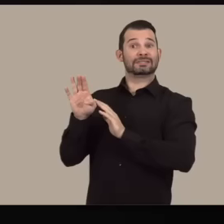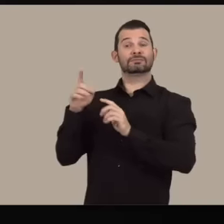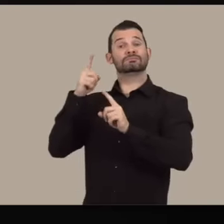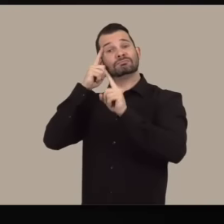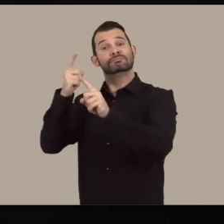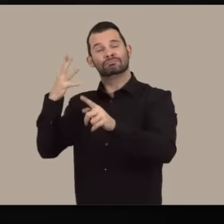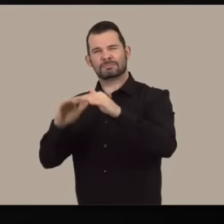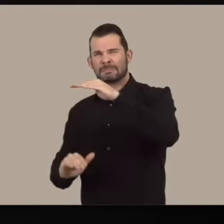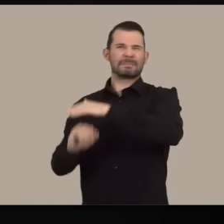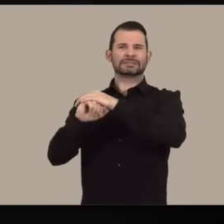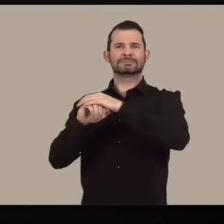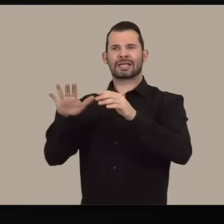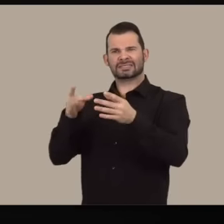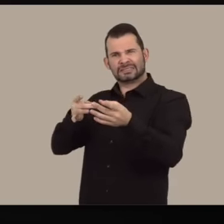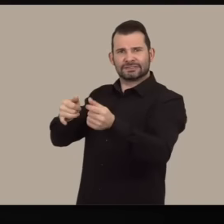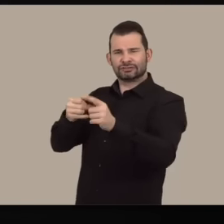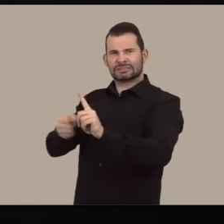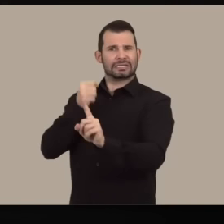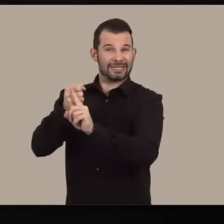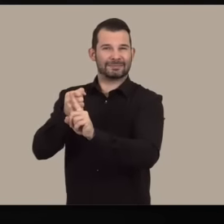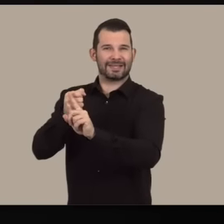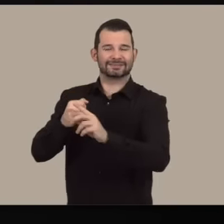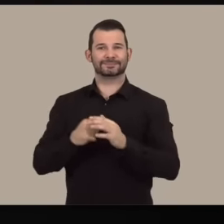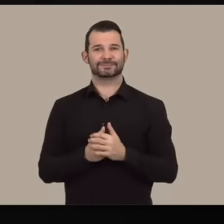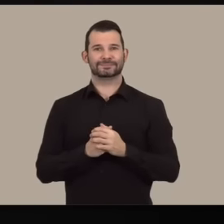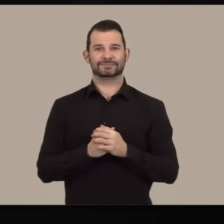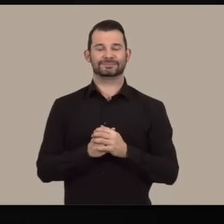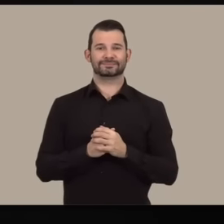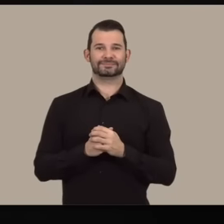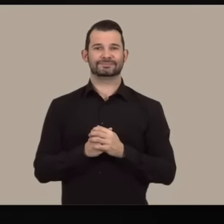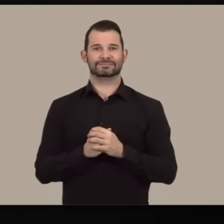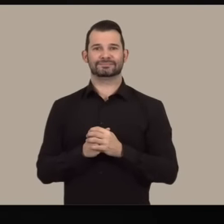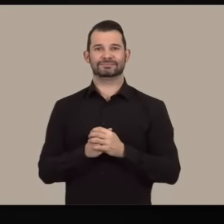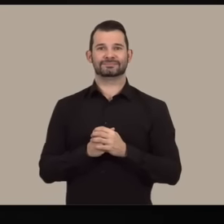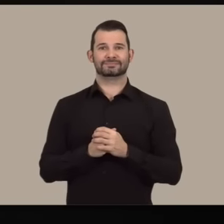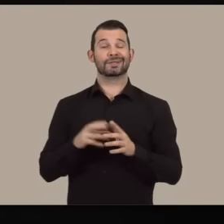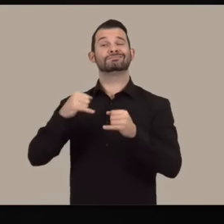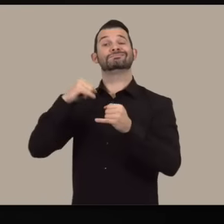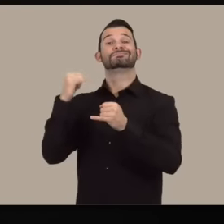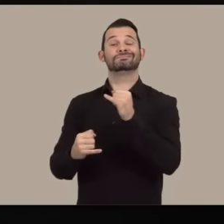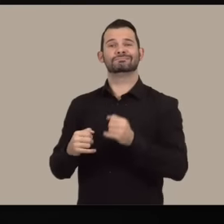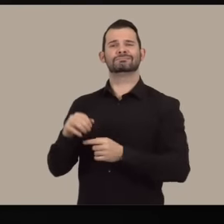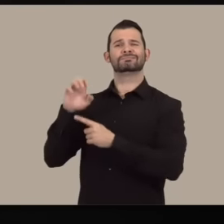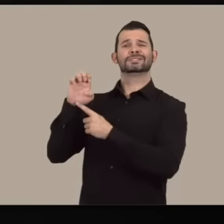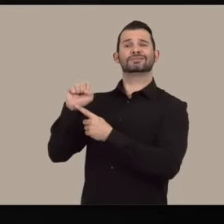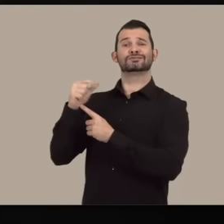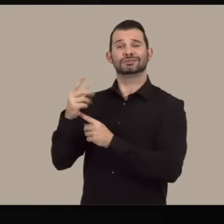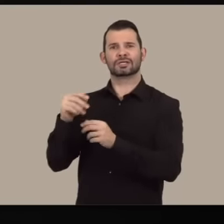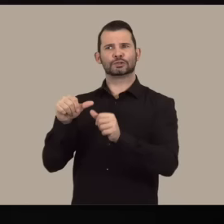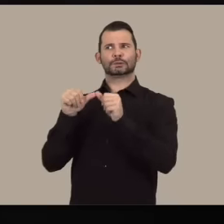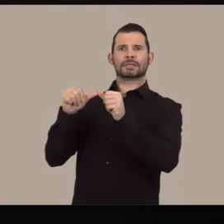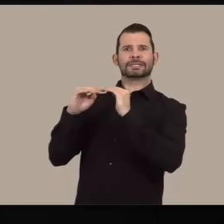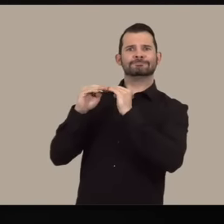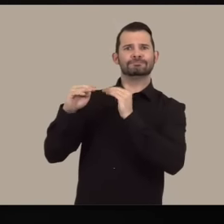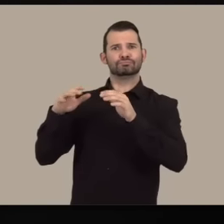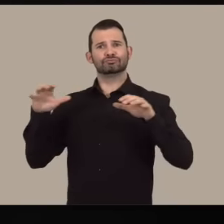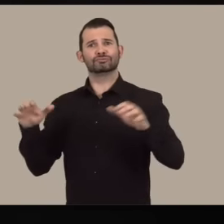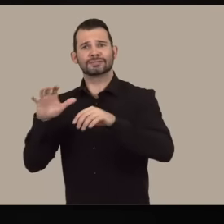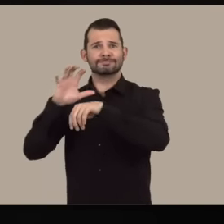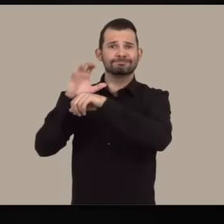program strategy and industry development to maximize efficiency and impact. And finally, ESG